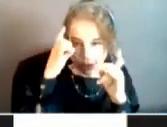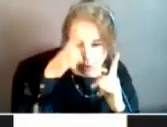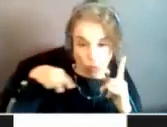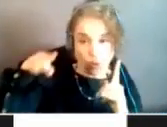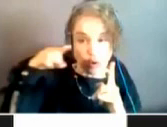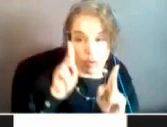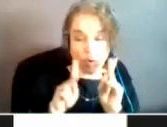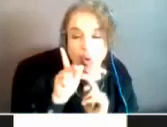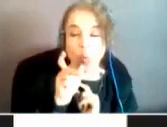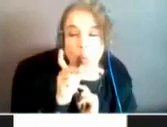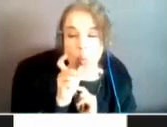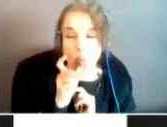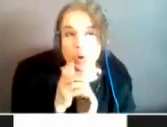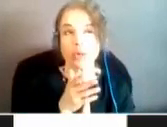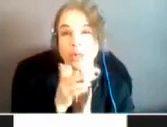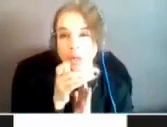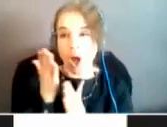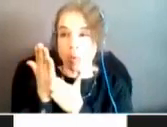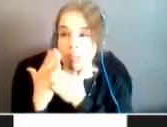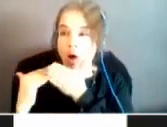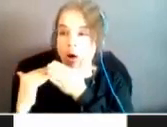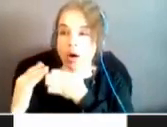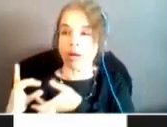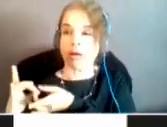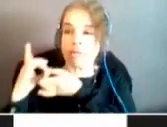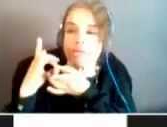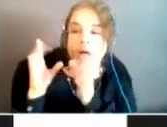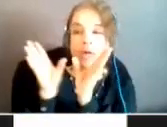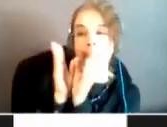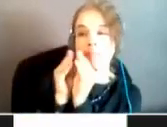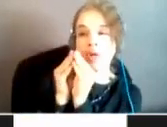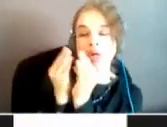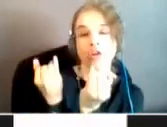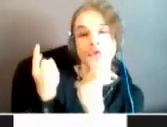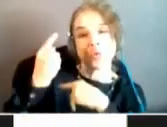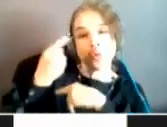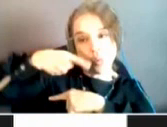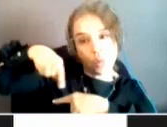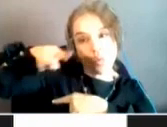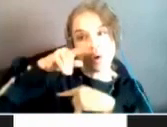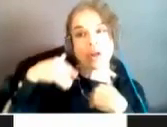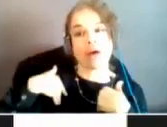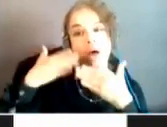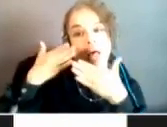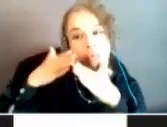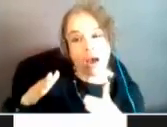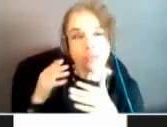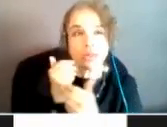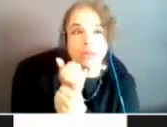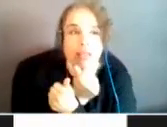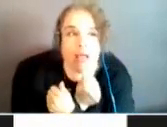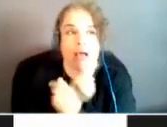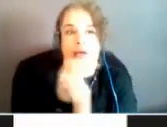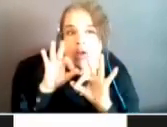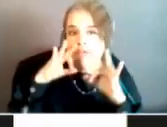you who are part of this meeting today, those of you that have lost a loved one,